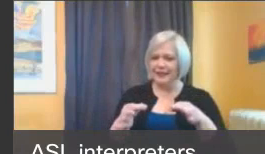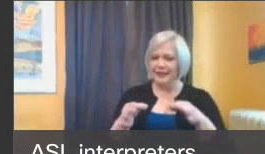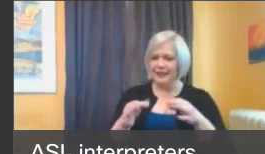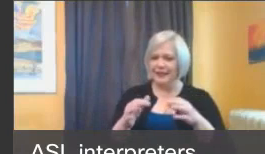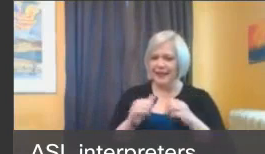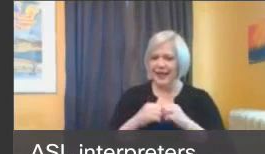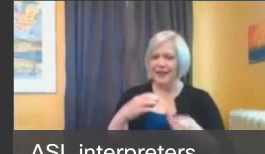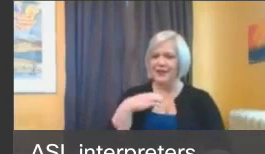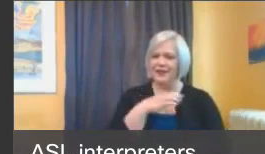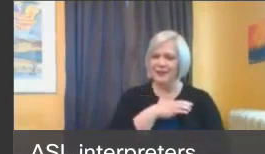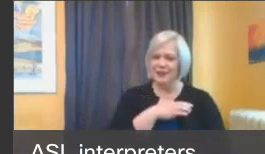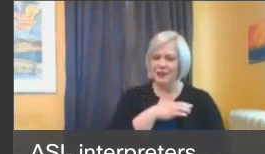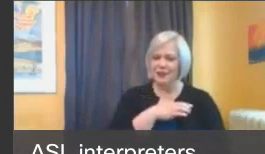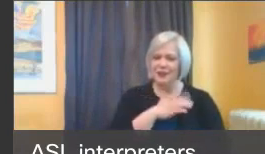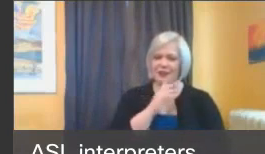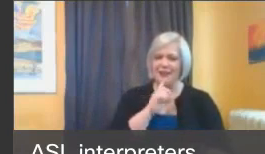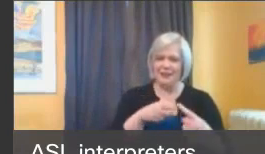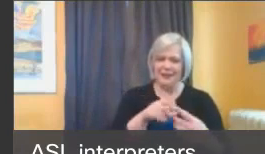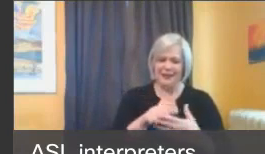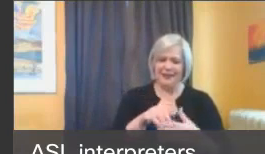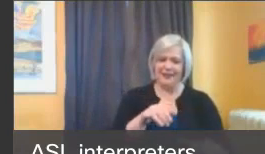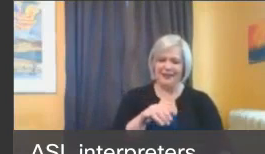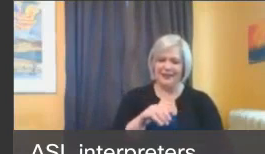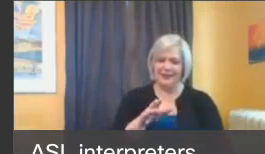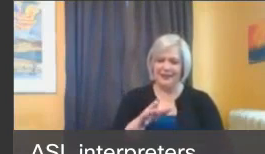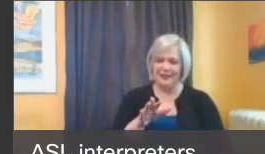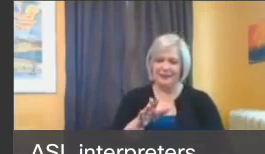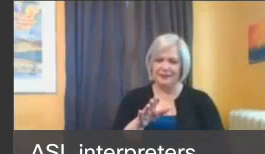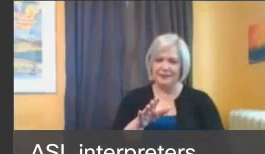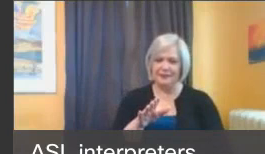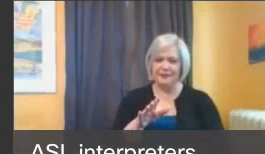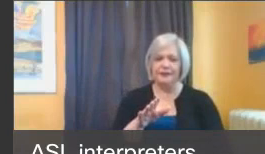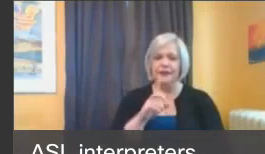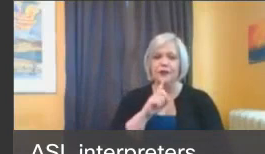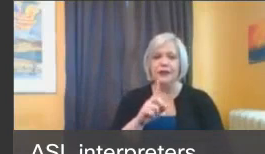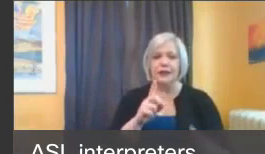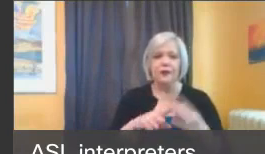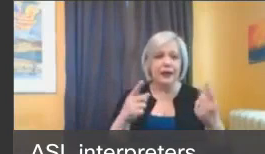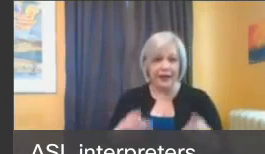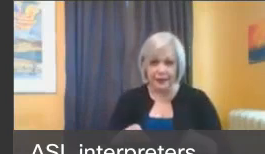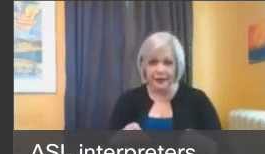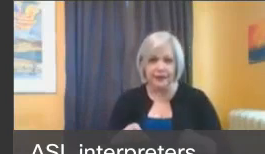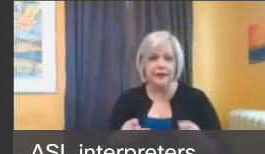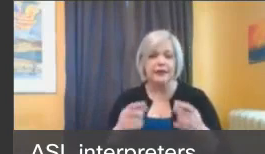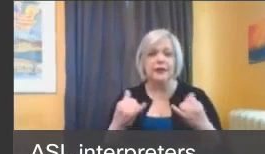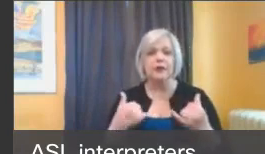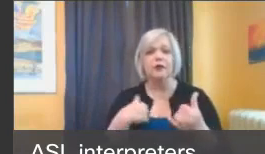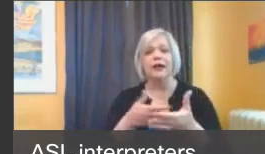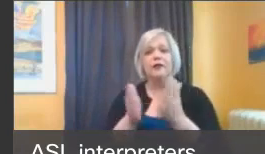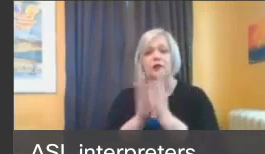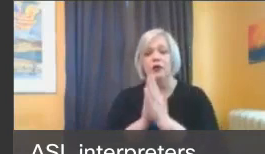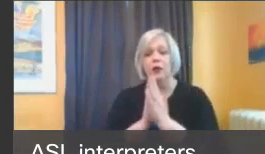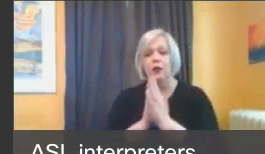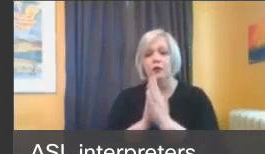the commissioner put it when he said that. So basically what has happened is that you now have to request a vote by mail